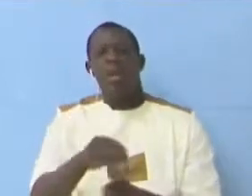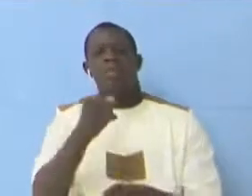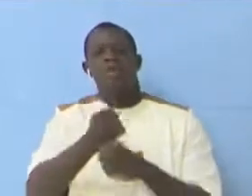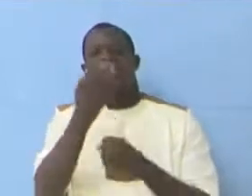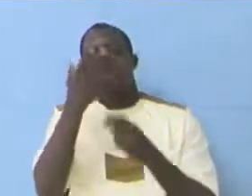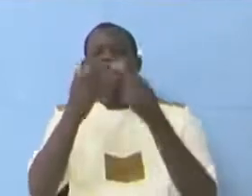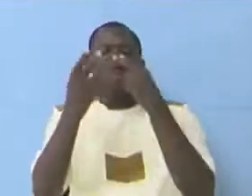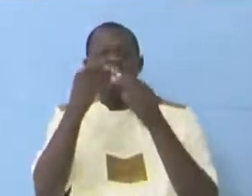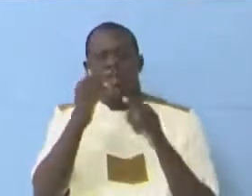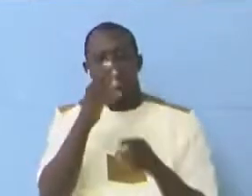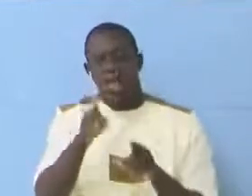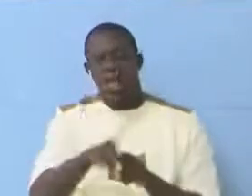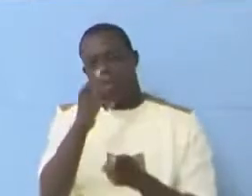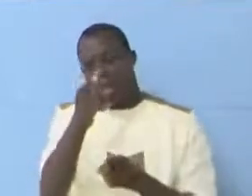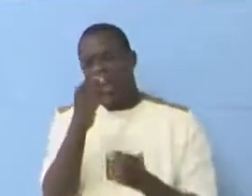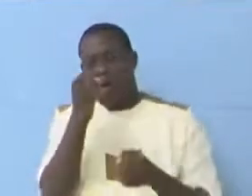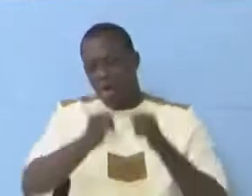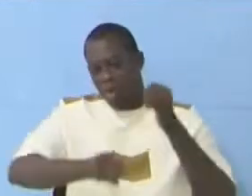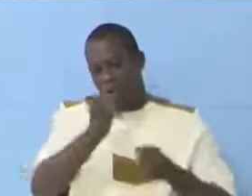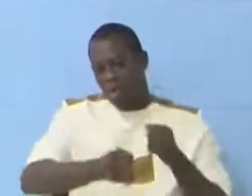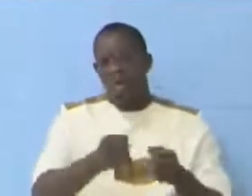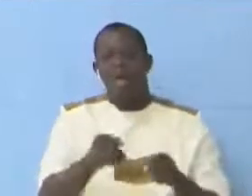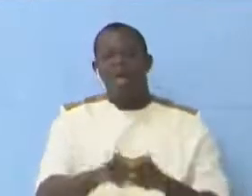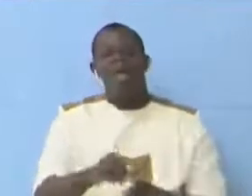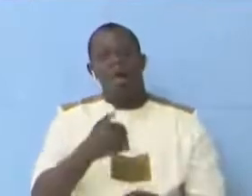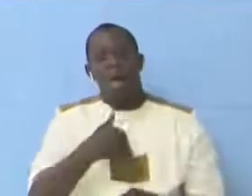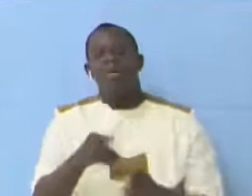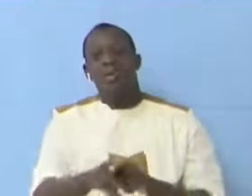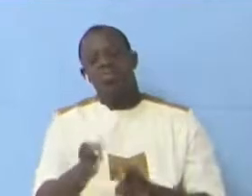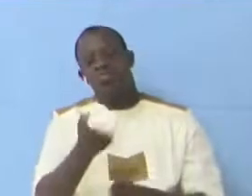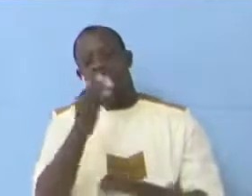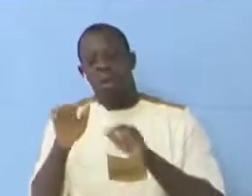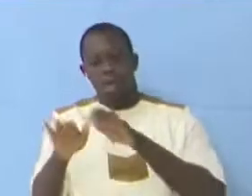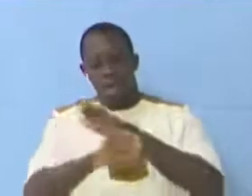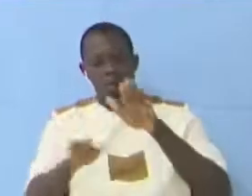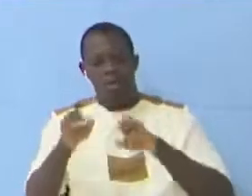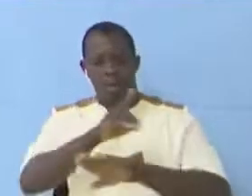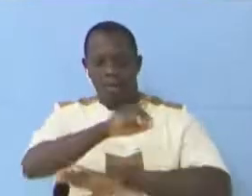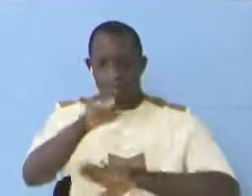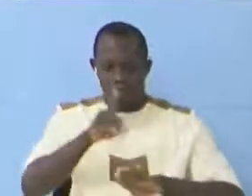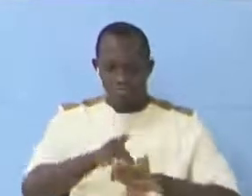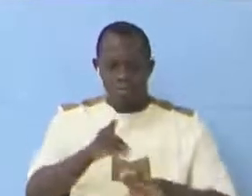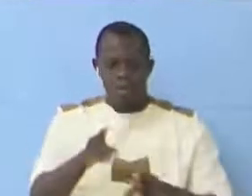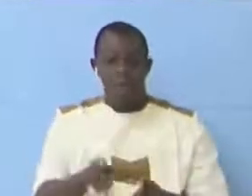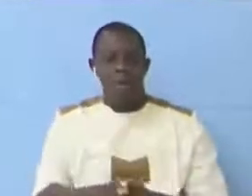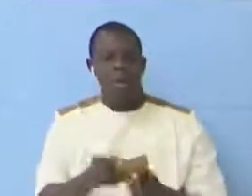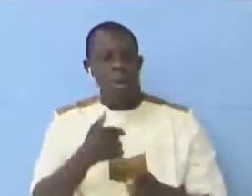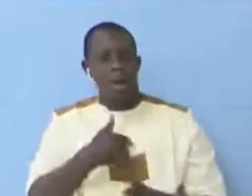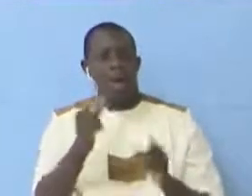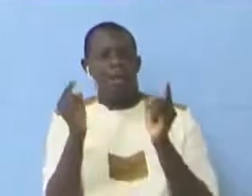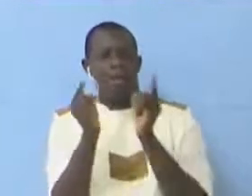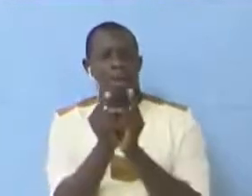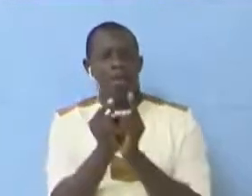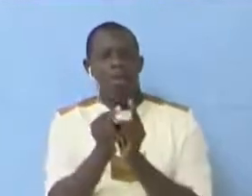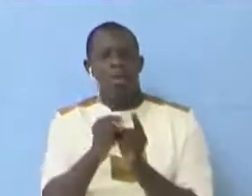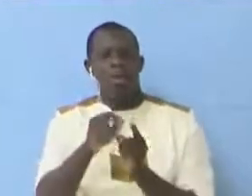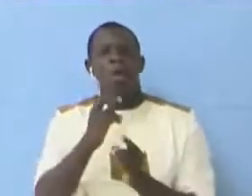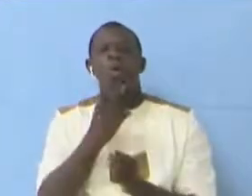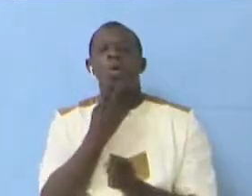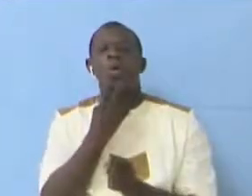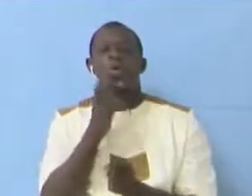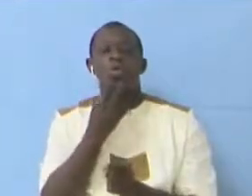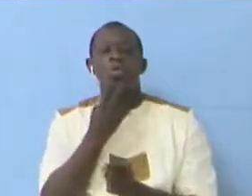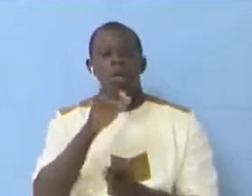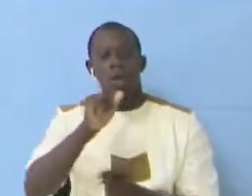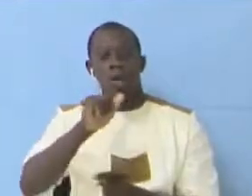Fode was teasing me saying that you are running away. I went down. ci la wàcc ci suuf. Found Uncle Antuman Gay.